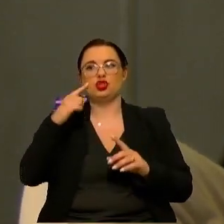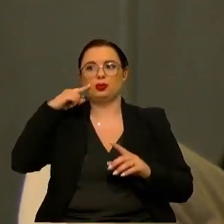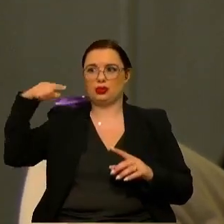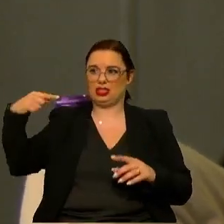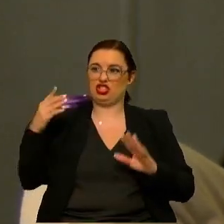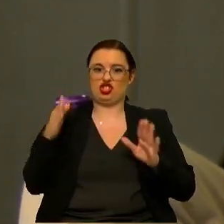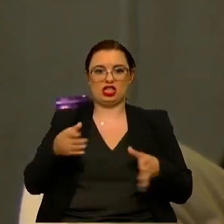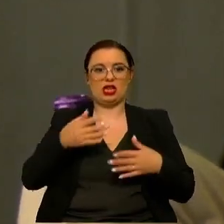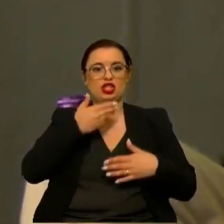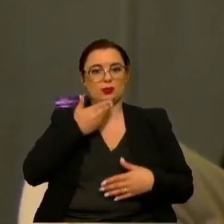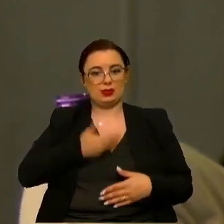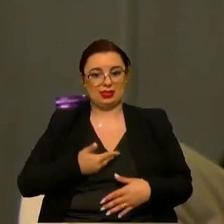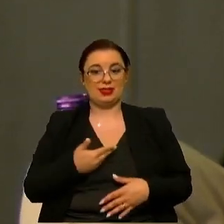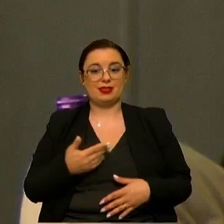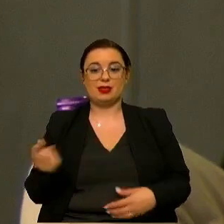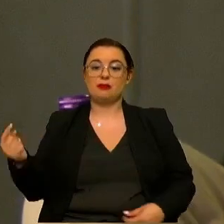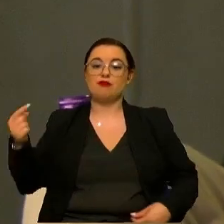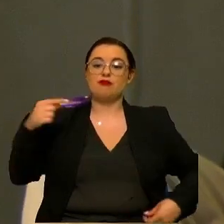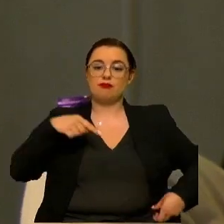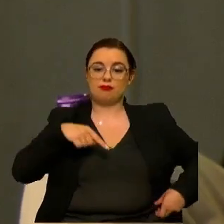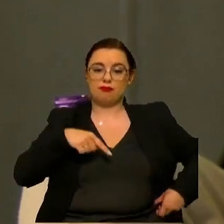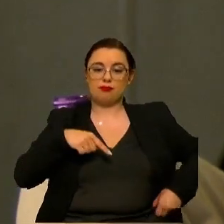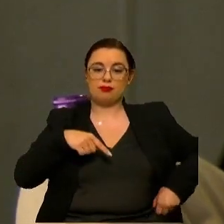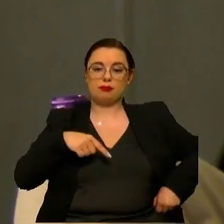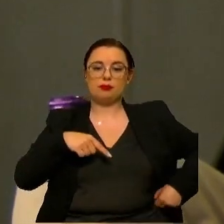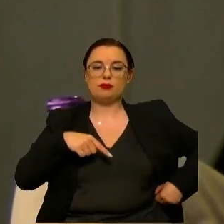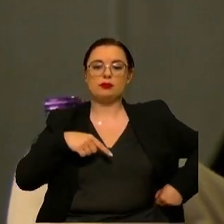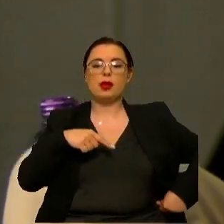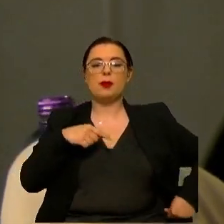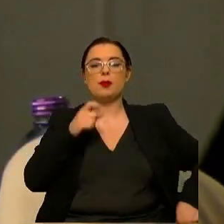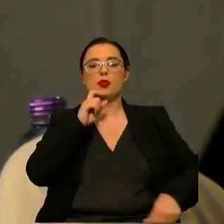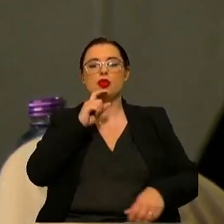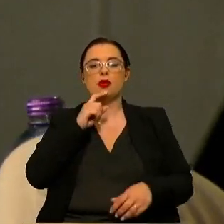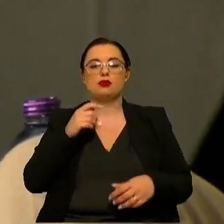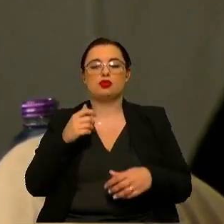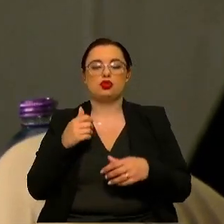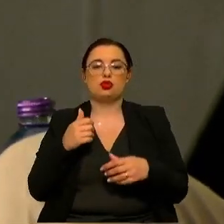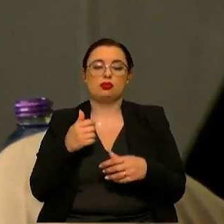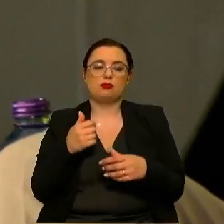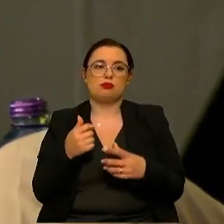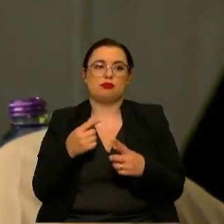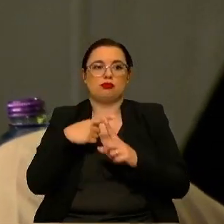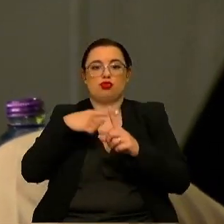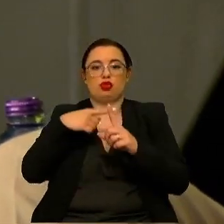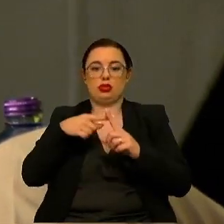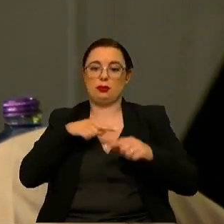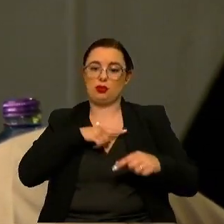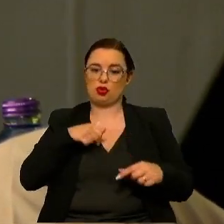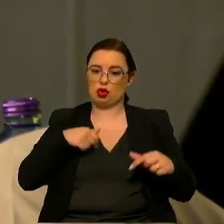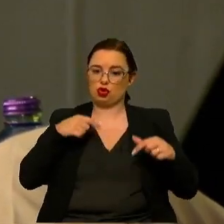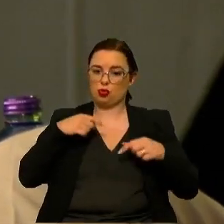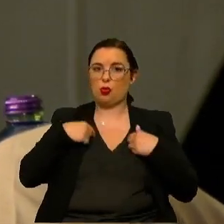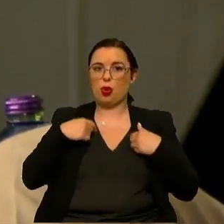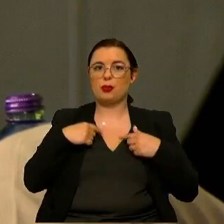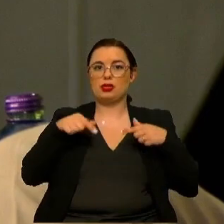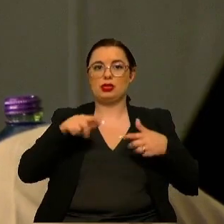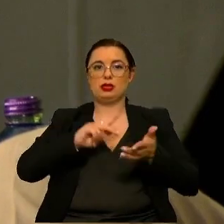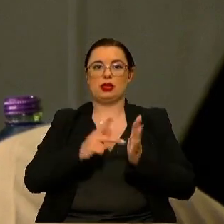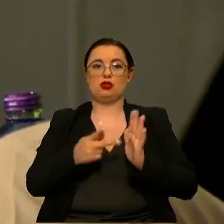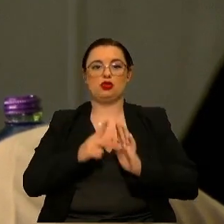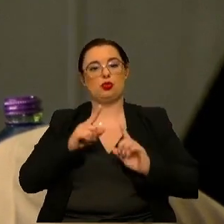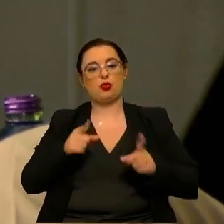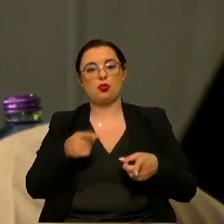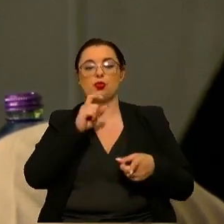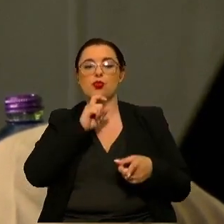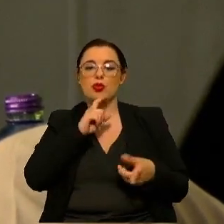these experts who already had some experience, and we can also benefit in Portugal from this, and